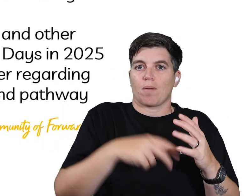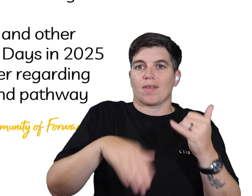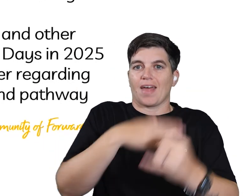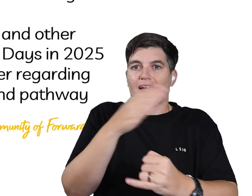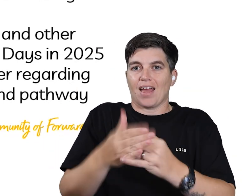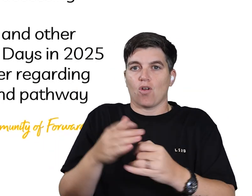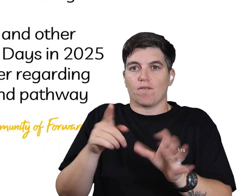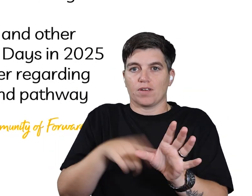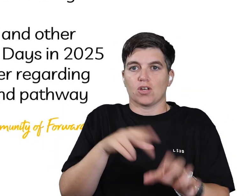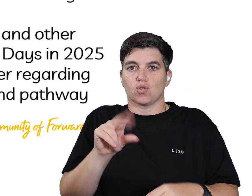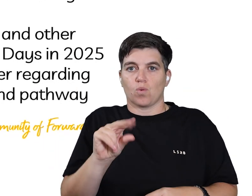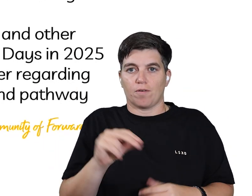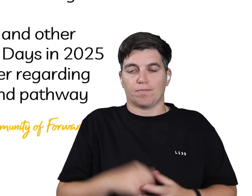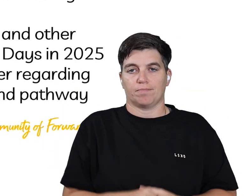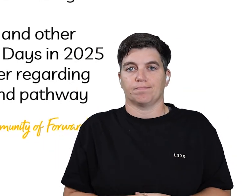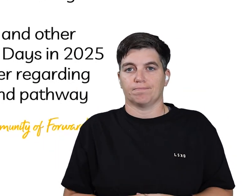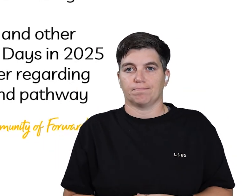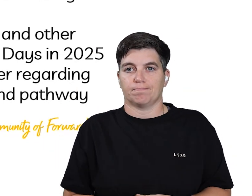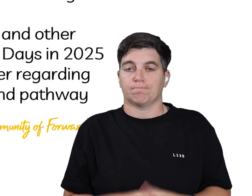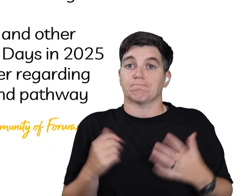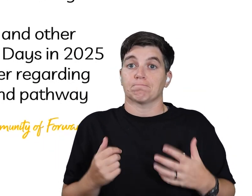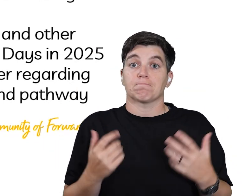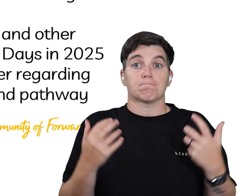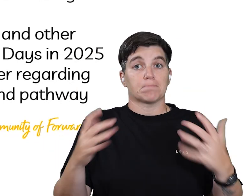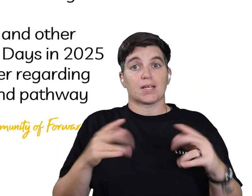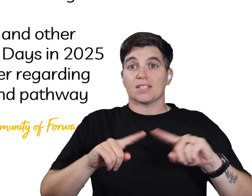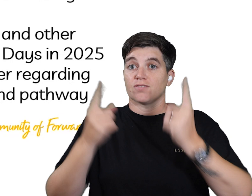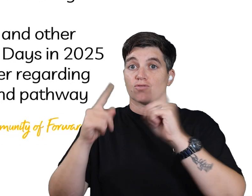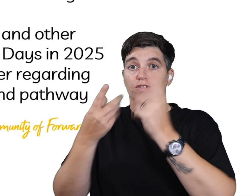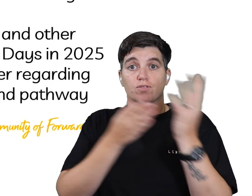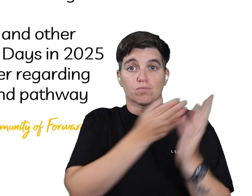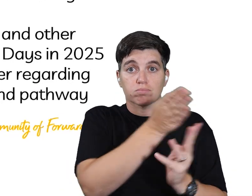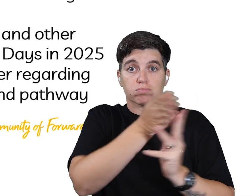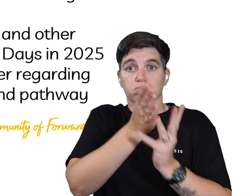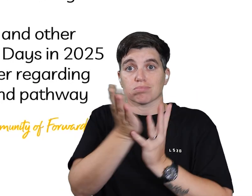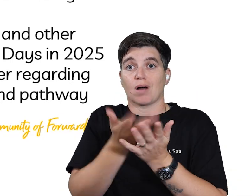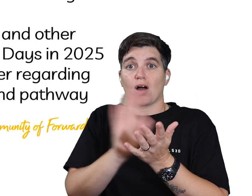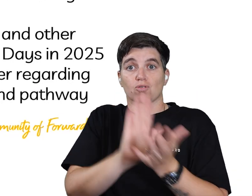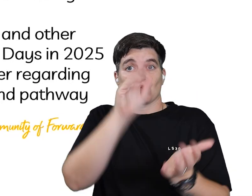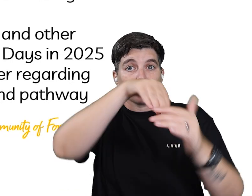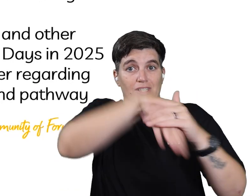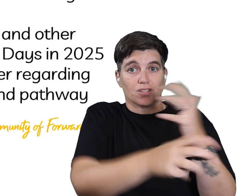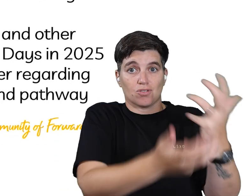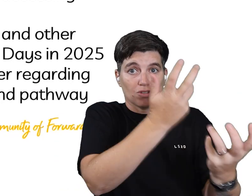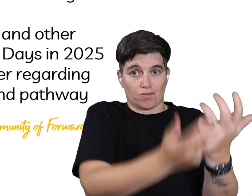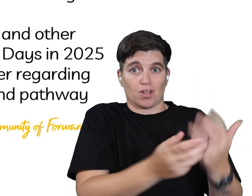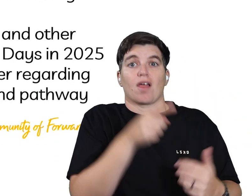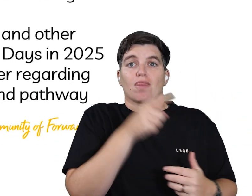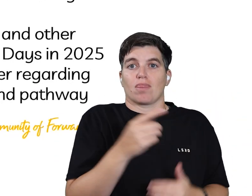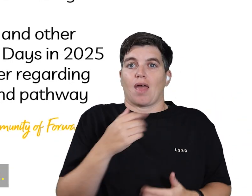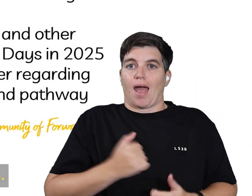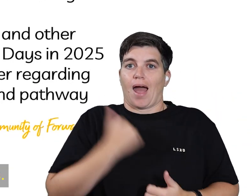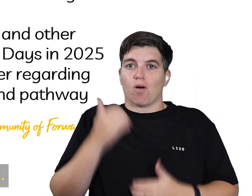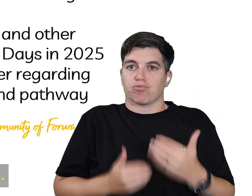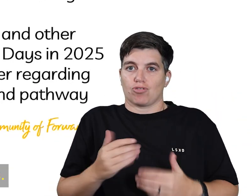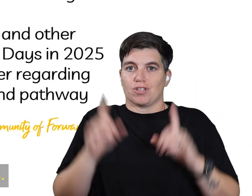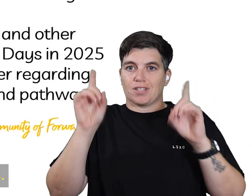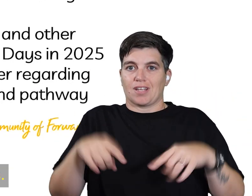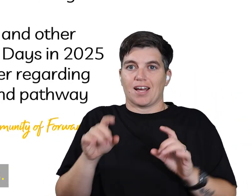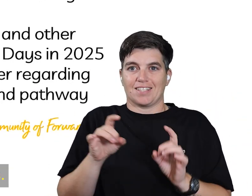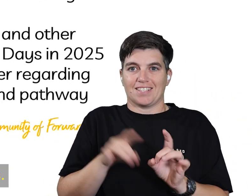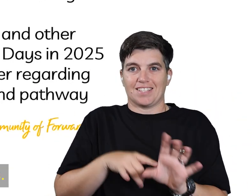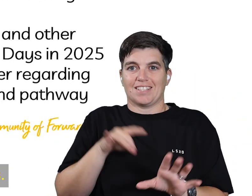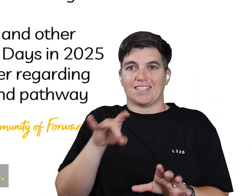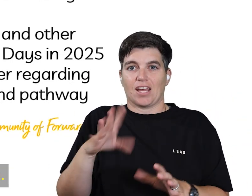in the latter half of Year 12. While there are many paths to university, this process often starts in Year 10 when students